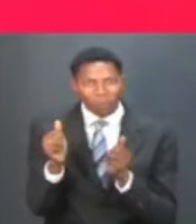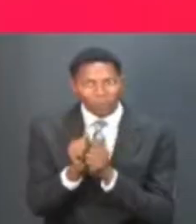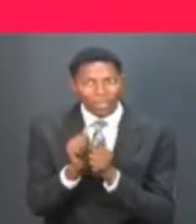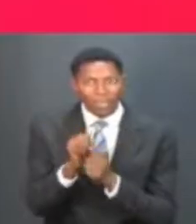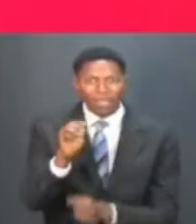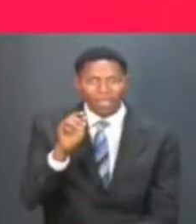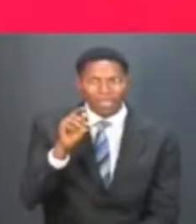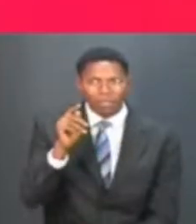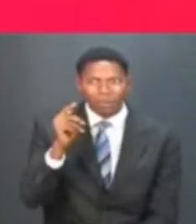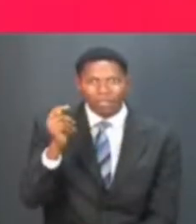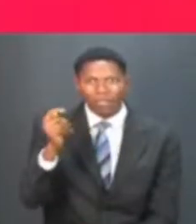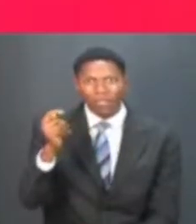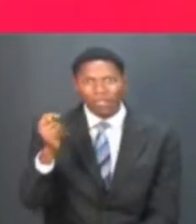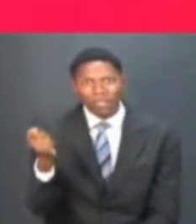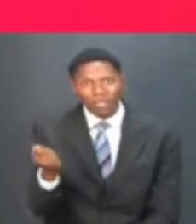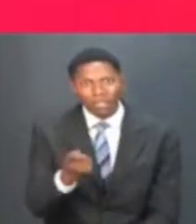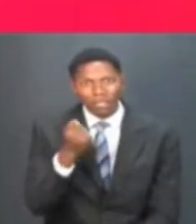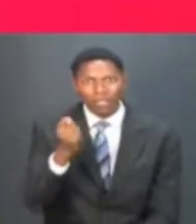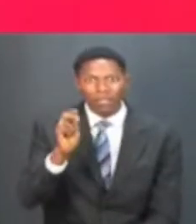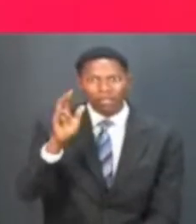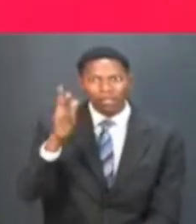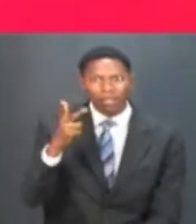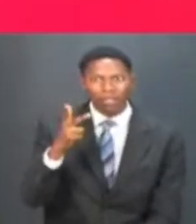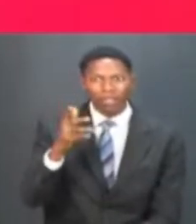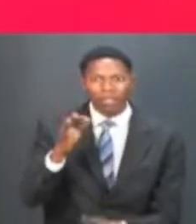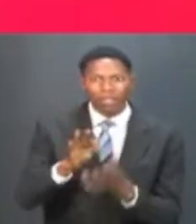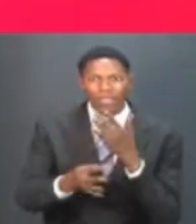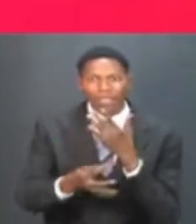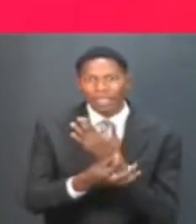Tuesday, 3rd February